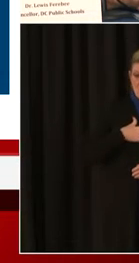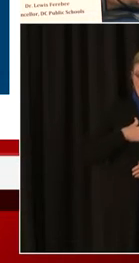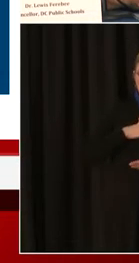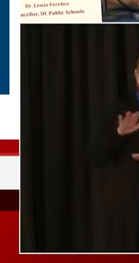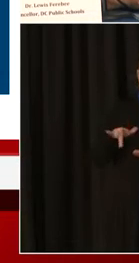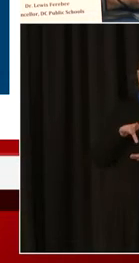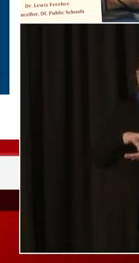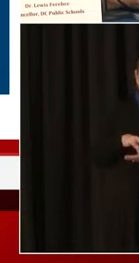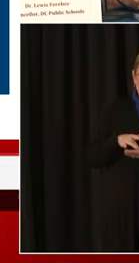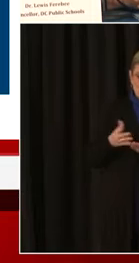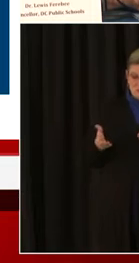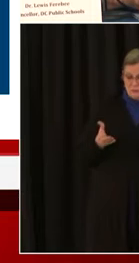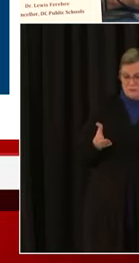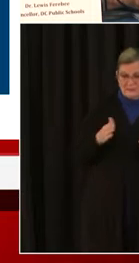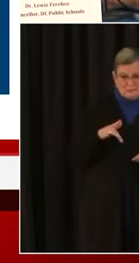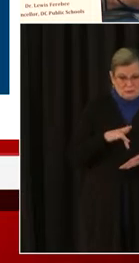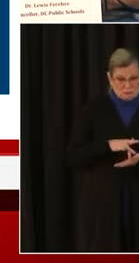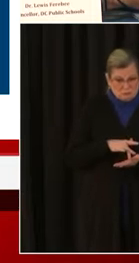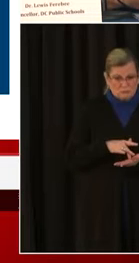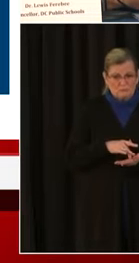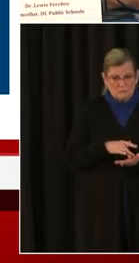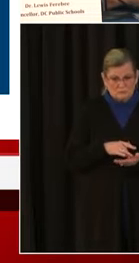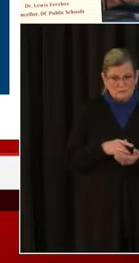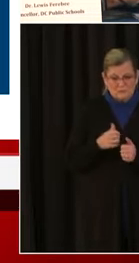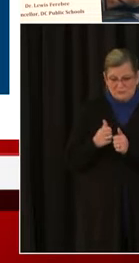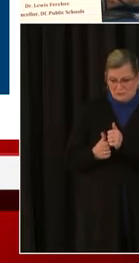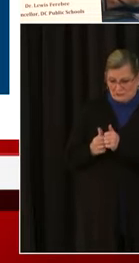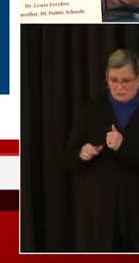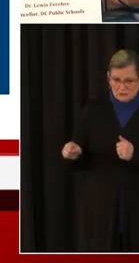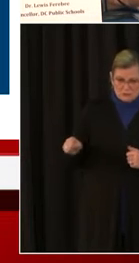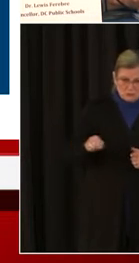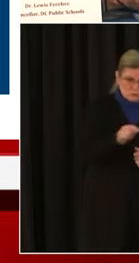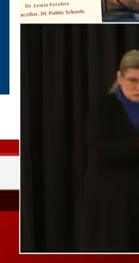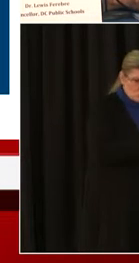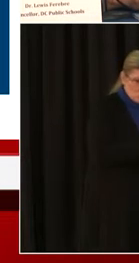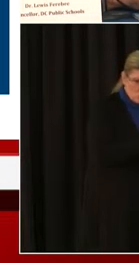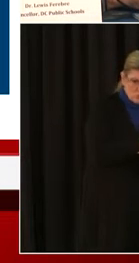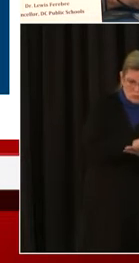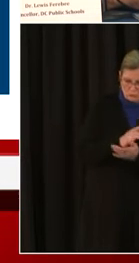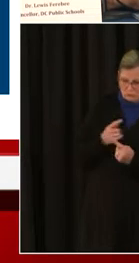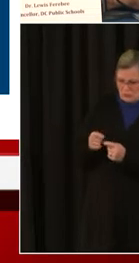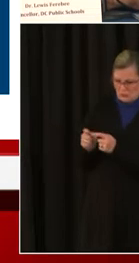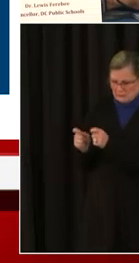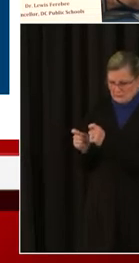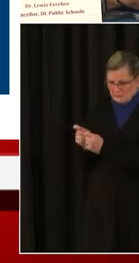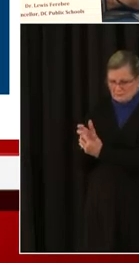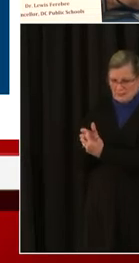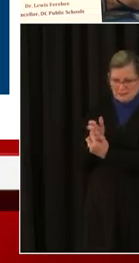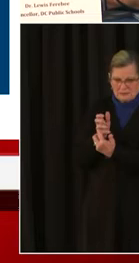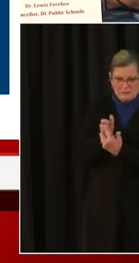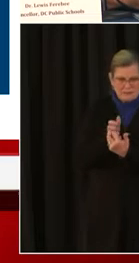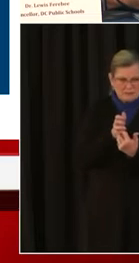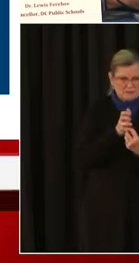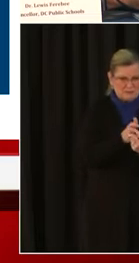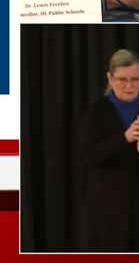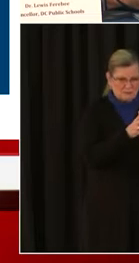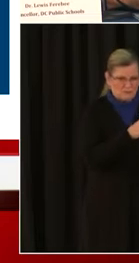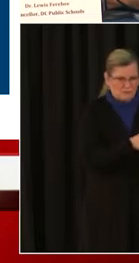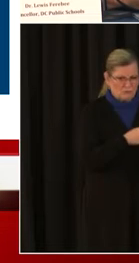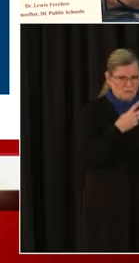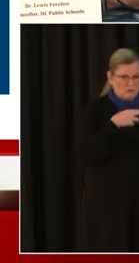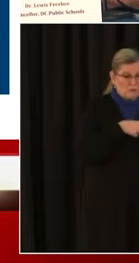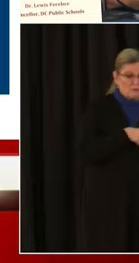teams that reflects best practices for reopening. And of course, all of our reopening plans reflect our health and